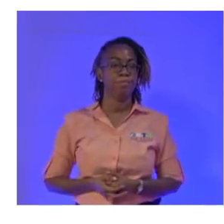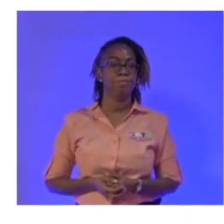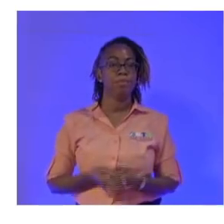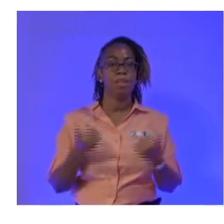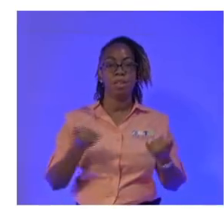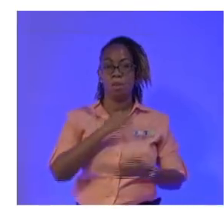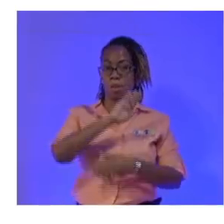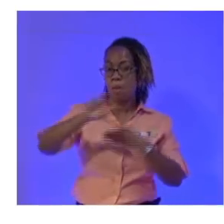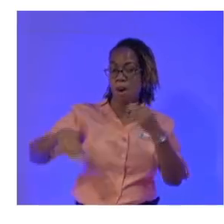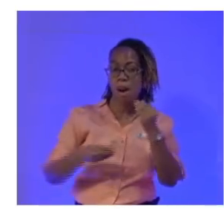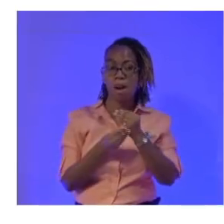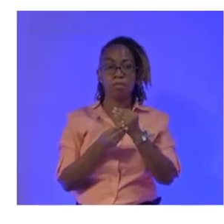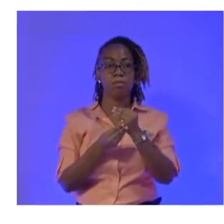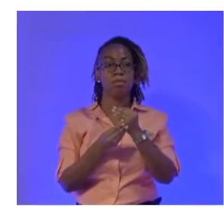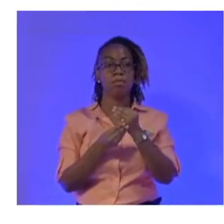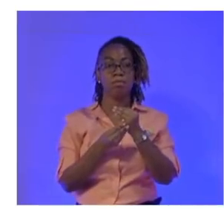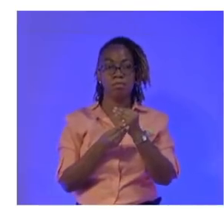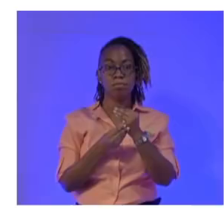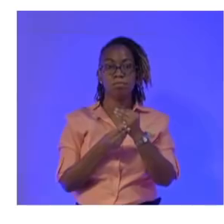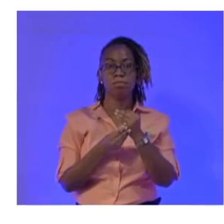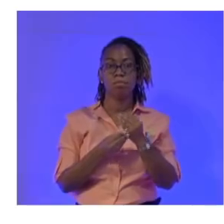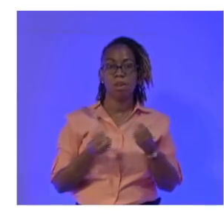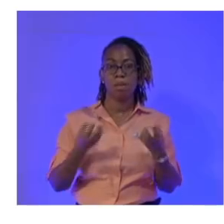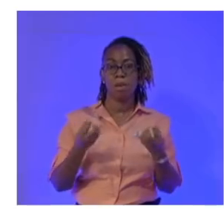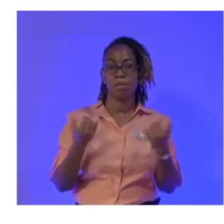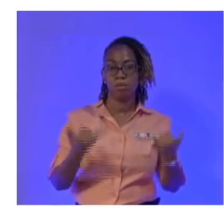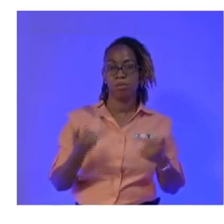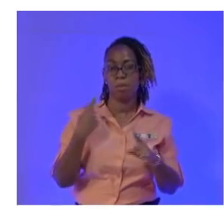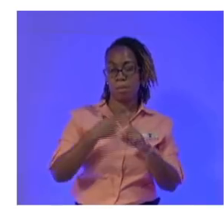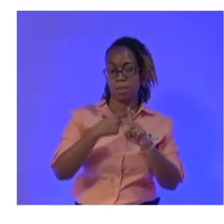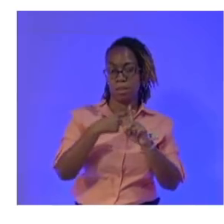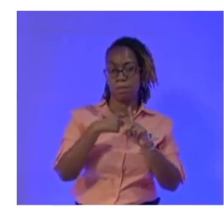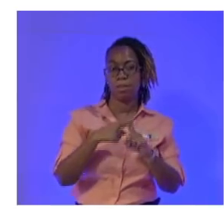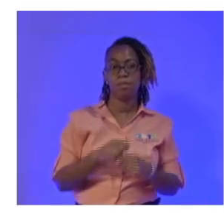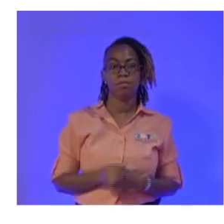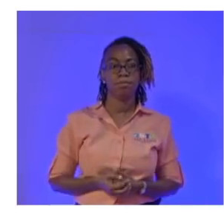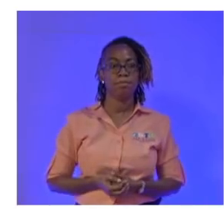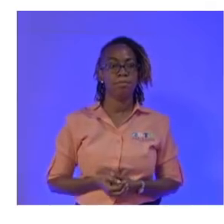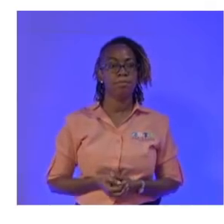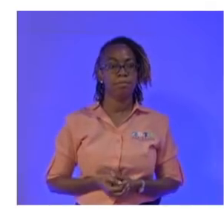takes the total number of active positive cases to